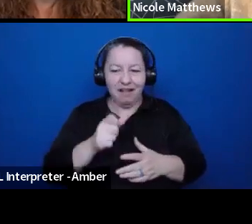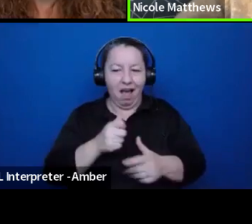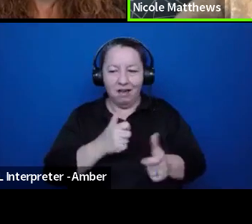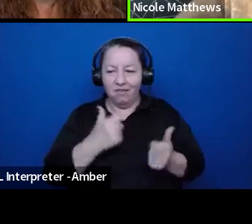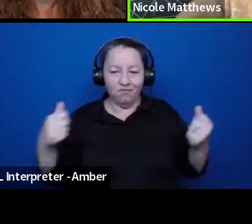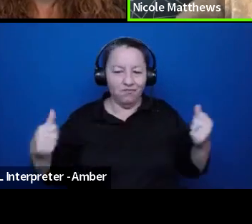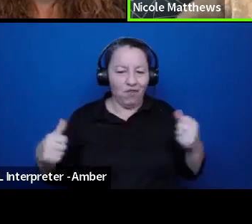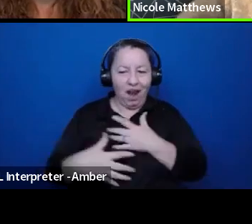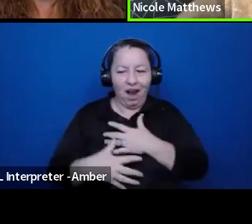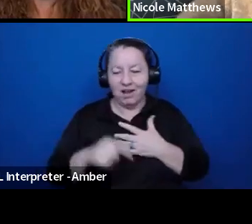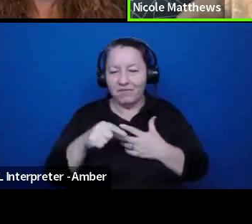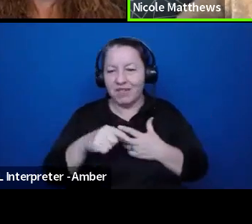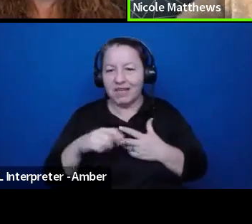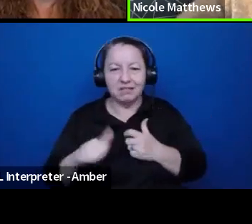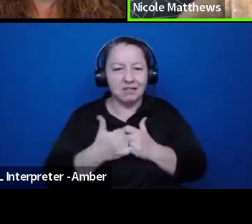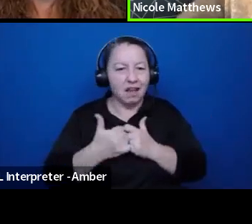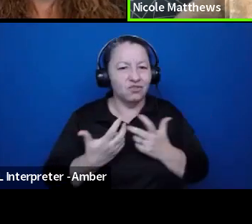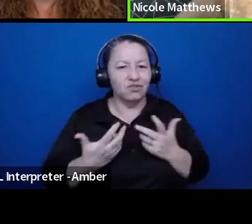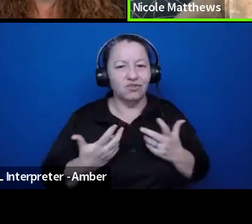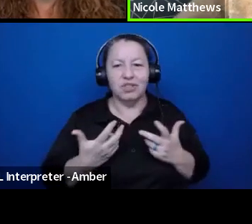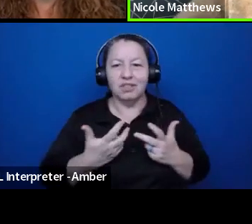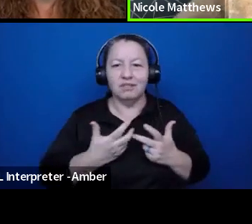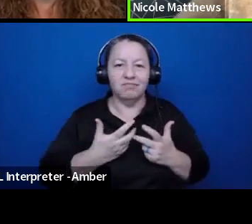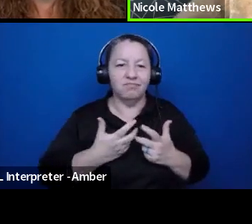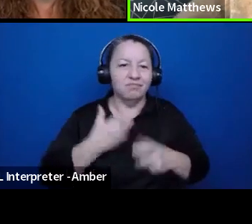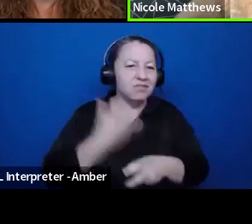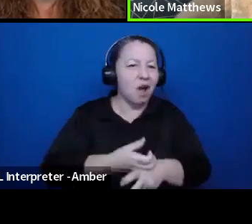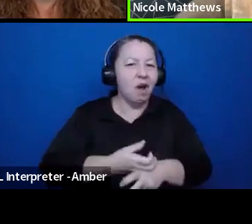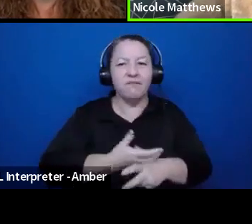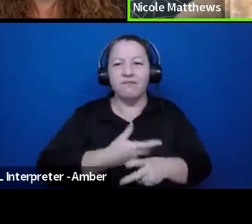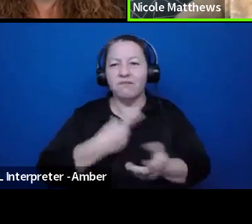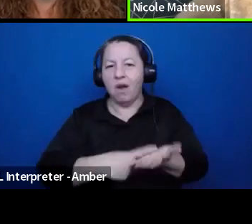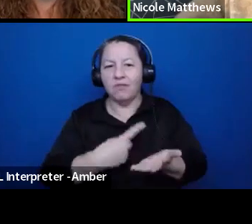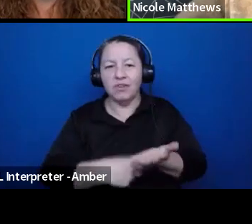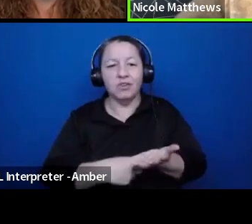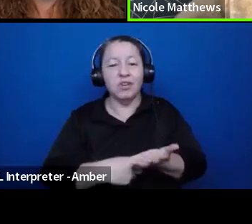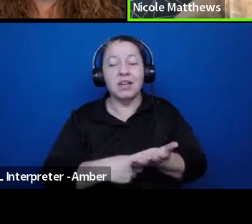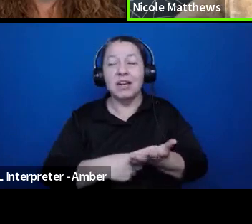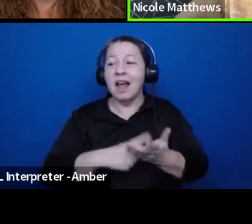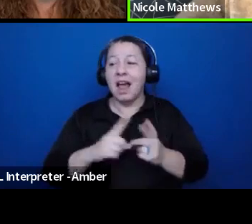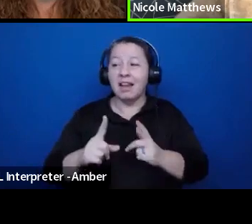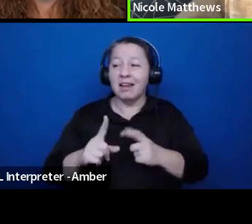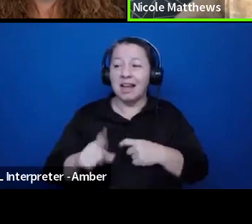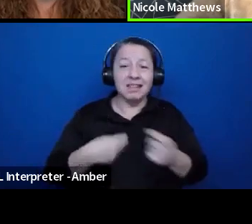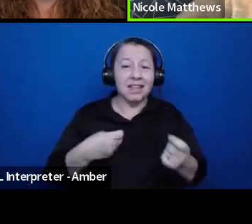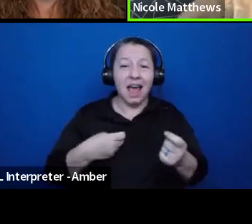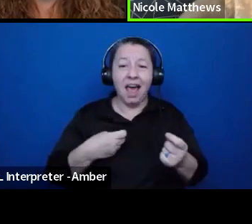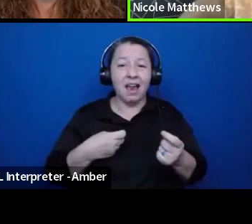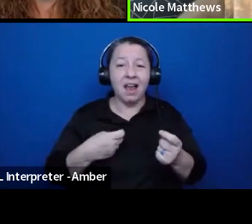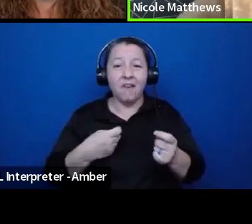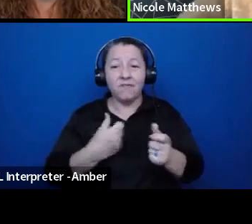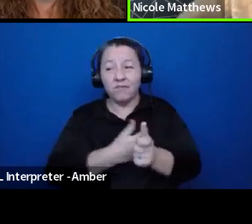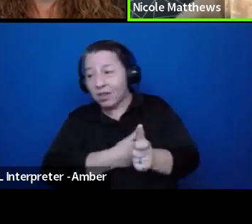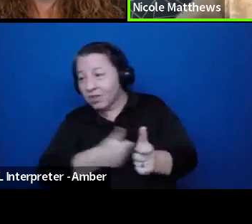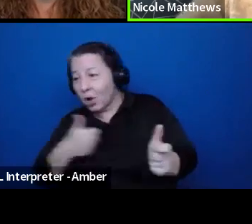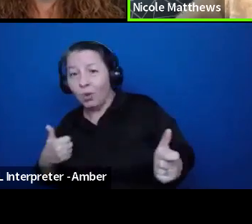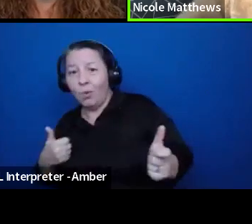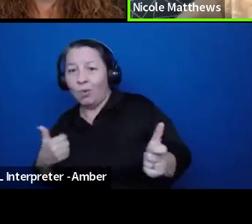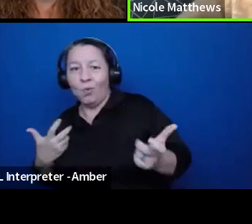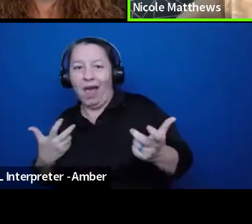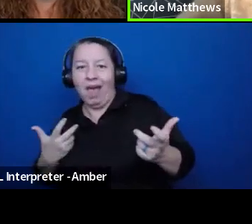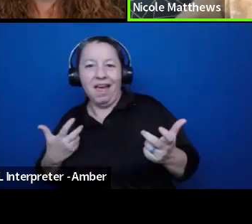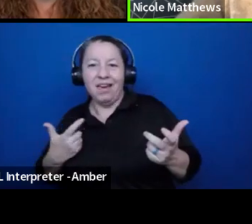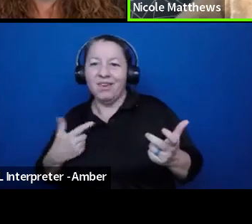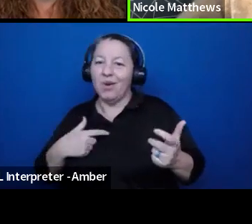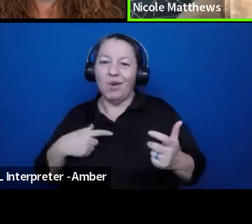conversations. And whenever something like this has come up, instead of turning the other way, we've jumped right in, even when it